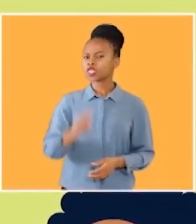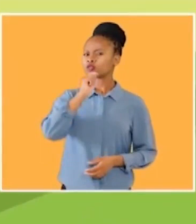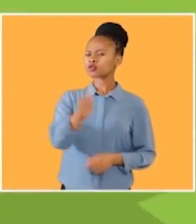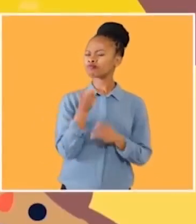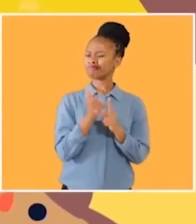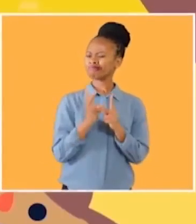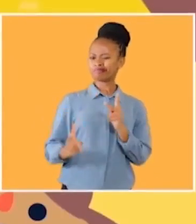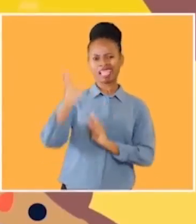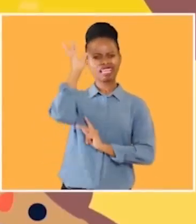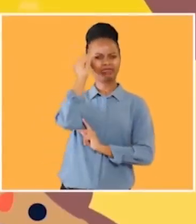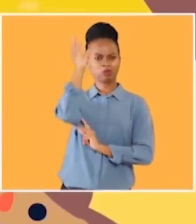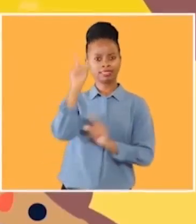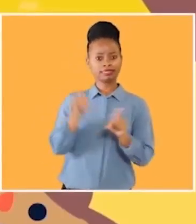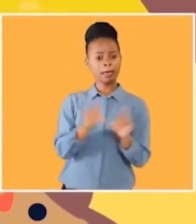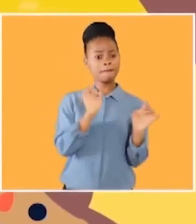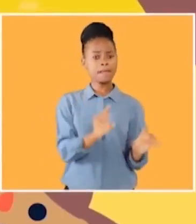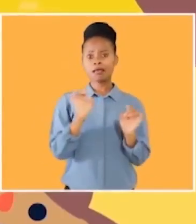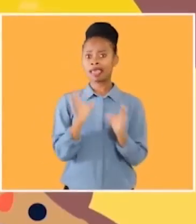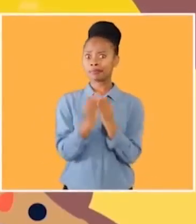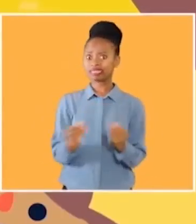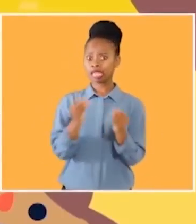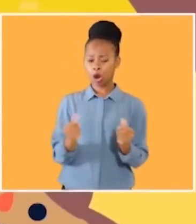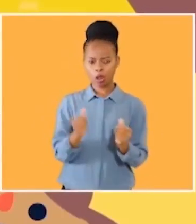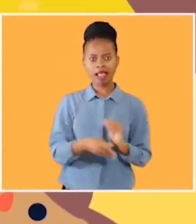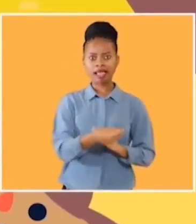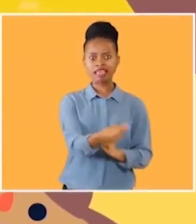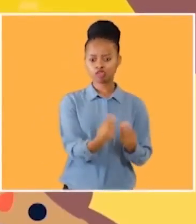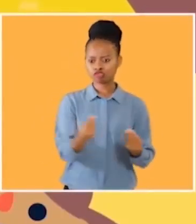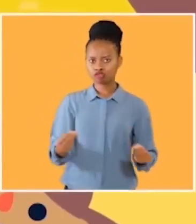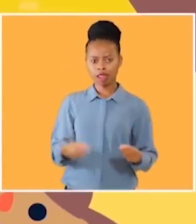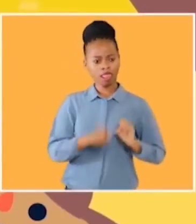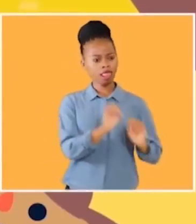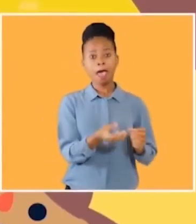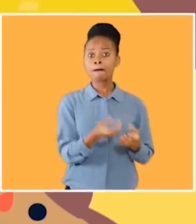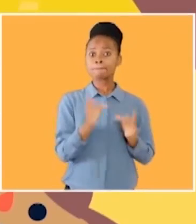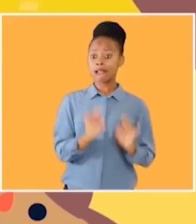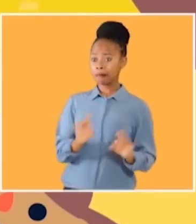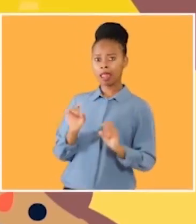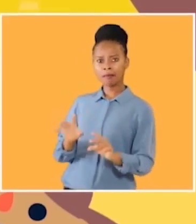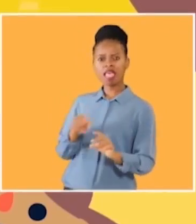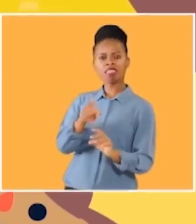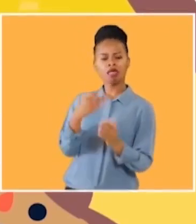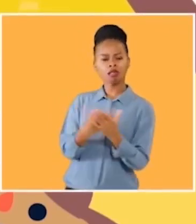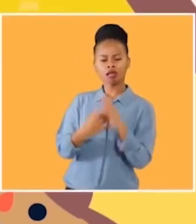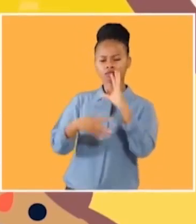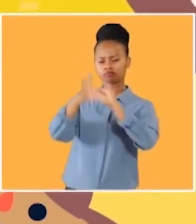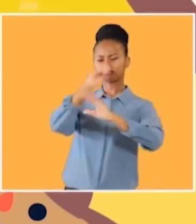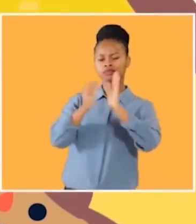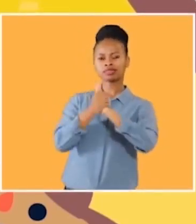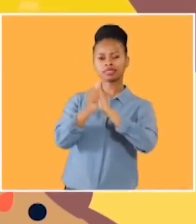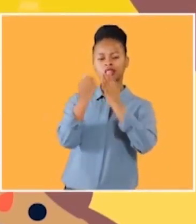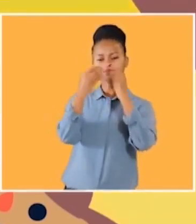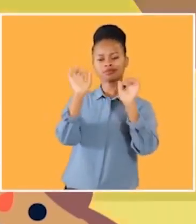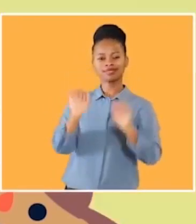A variety of experiences with different play materials will help children learn a wide range of skills.